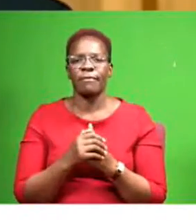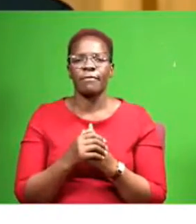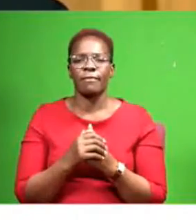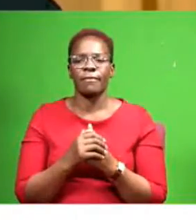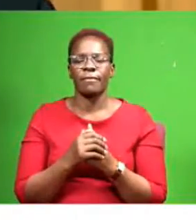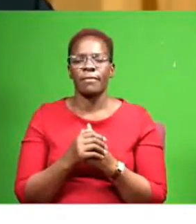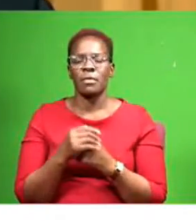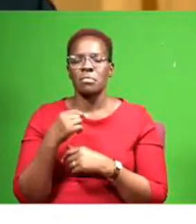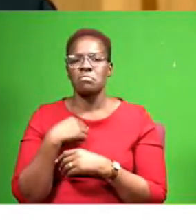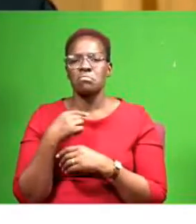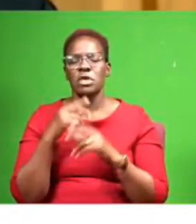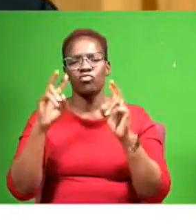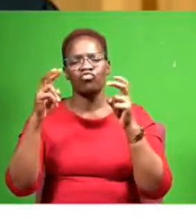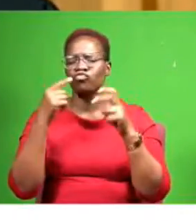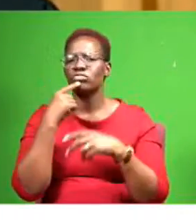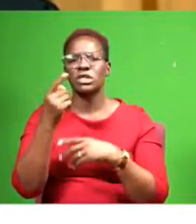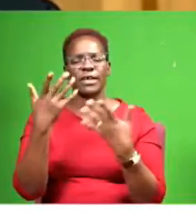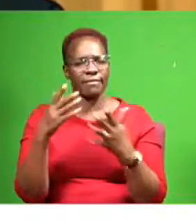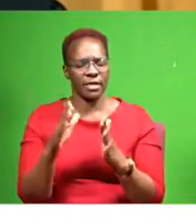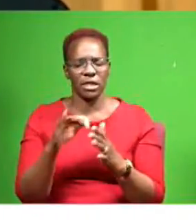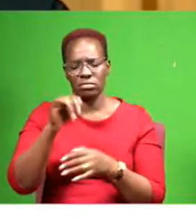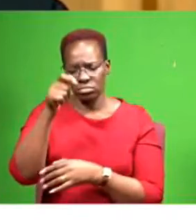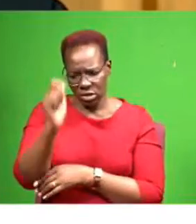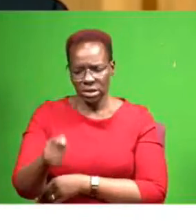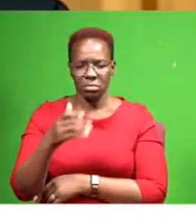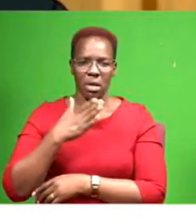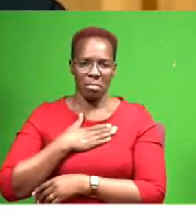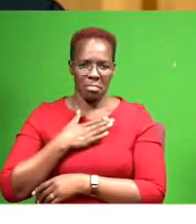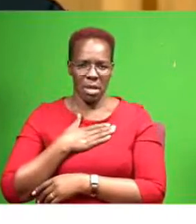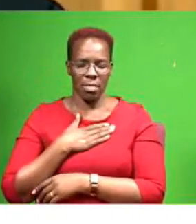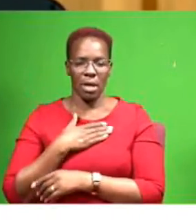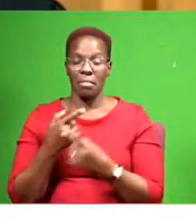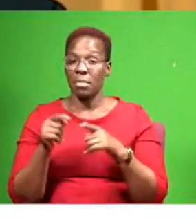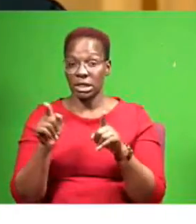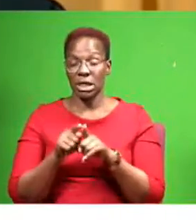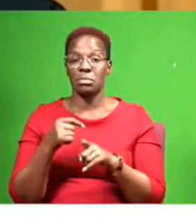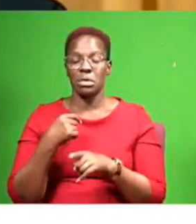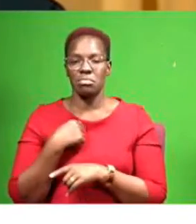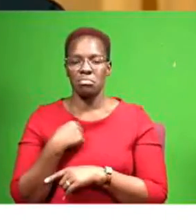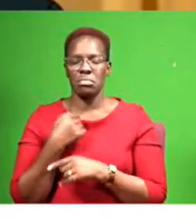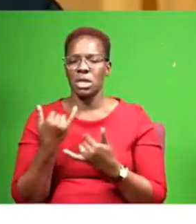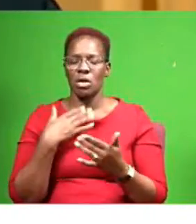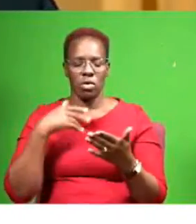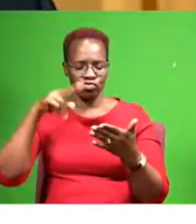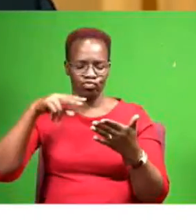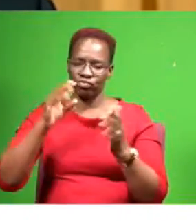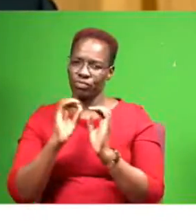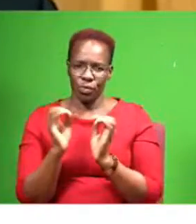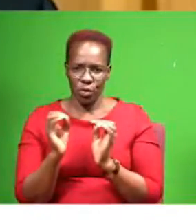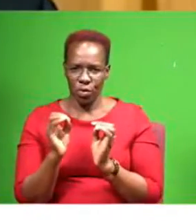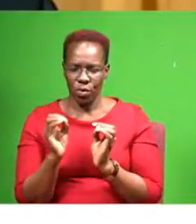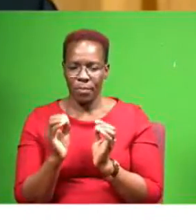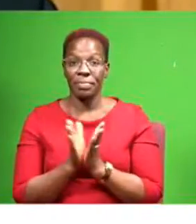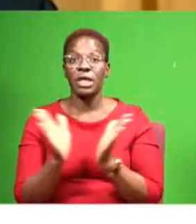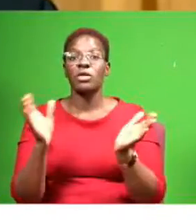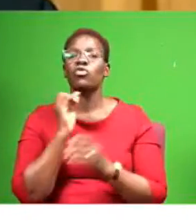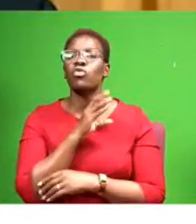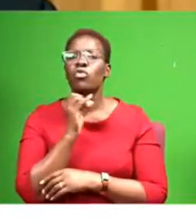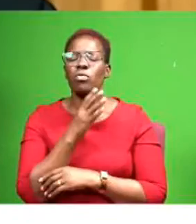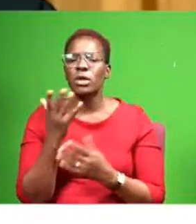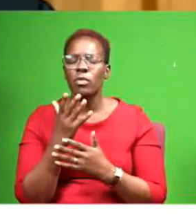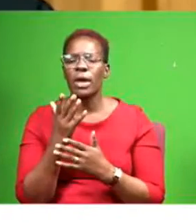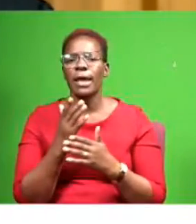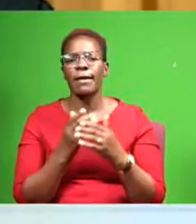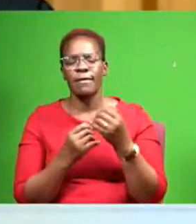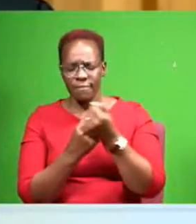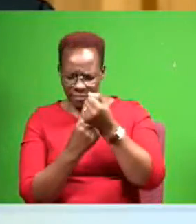which I have quoted in my judgment, but which I will now not read. The general complaint is that the foundational